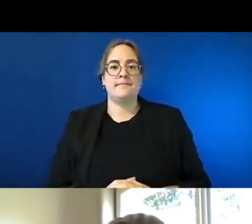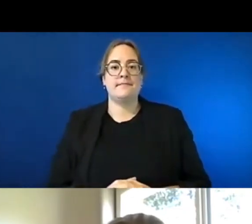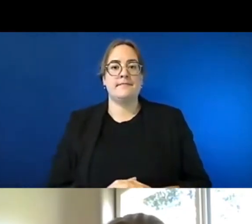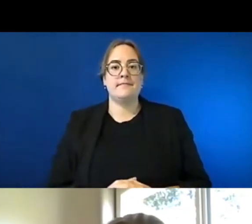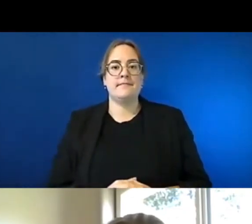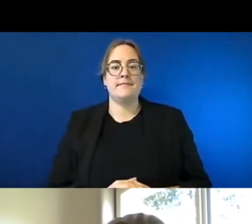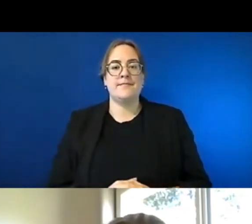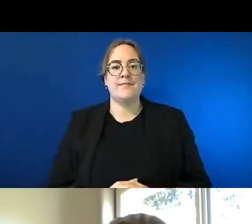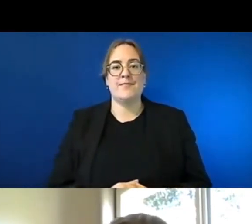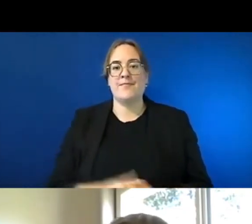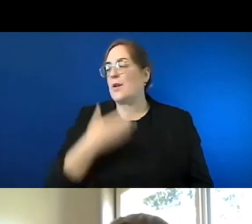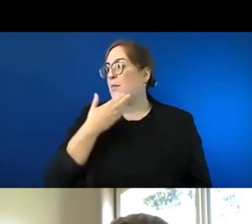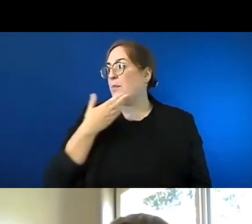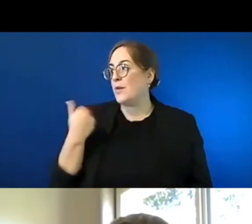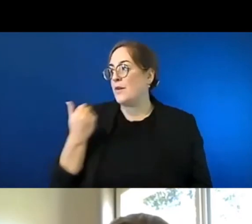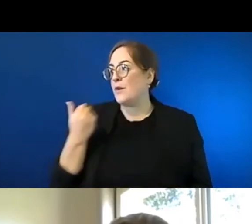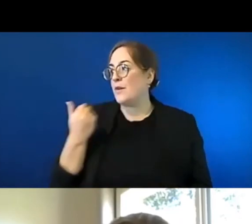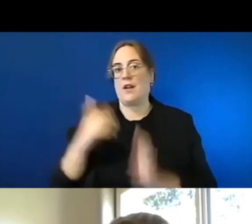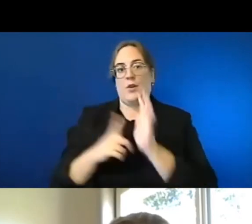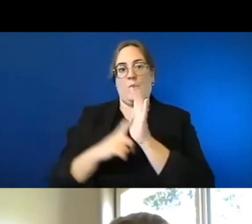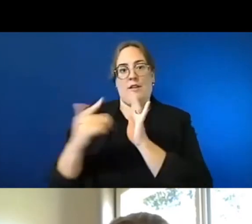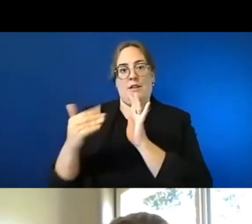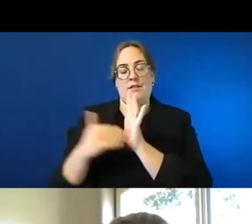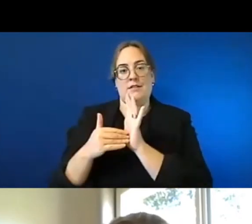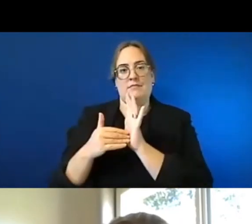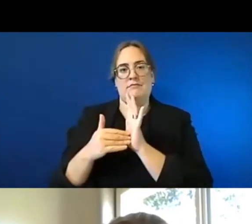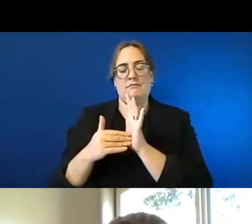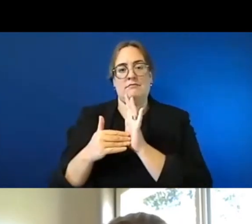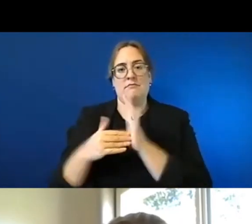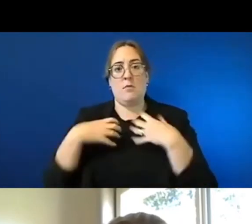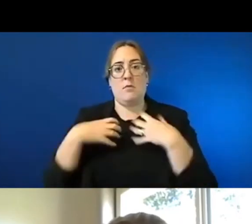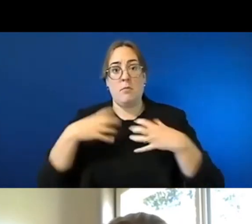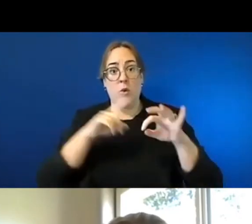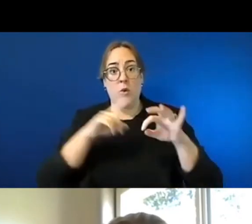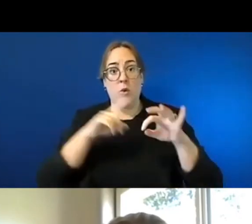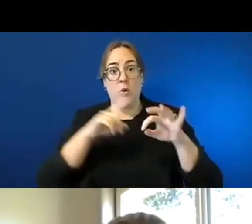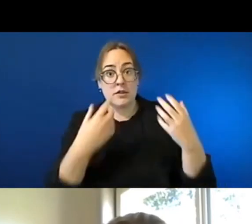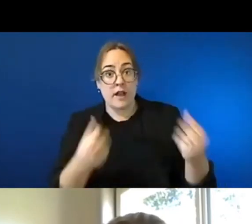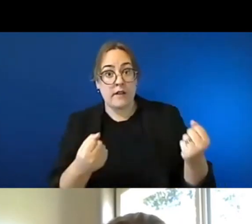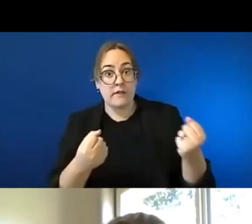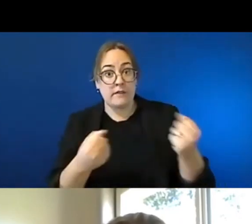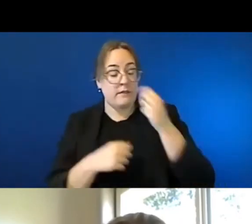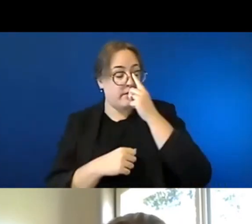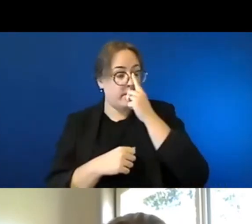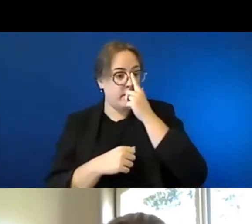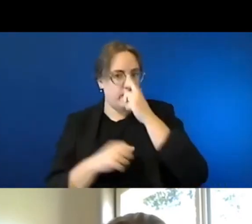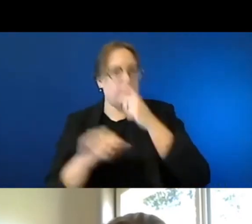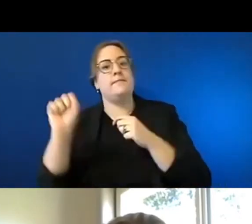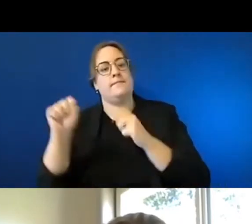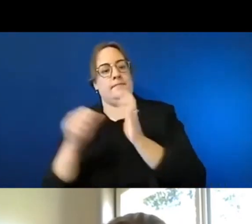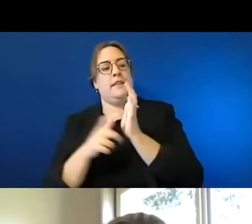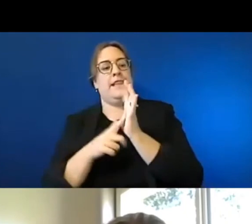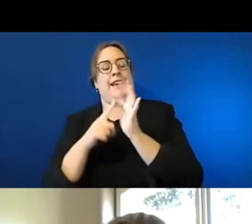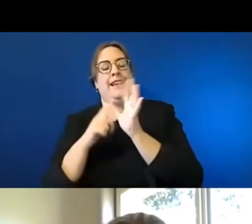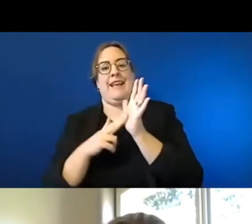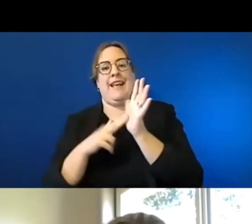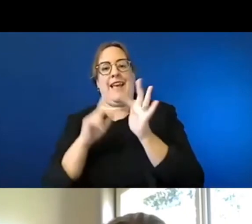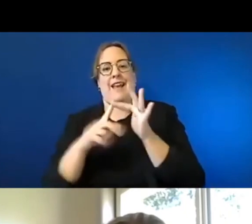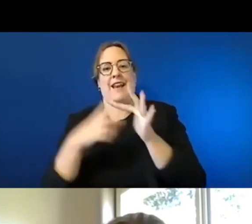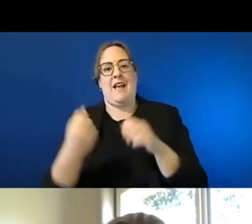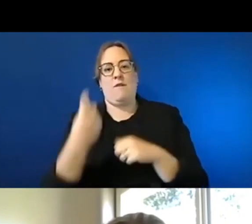Beautiful, thank you, Liz. Leanne, do we have any more questions? We do indeed. Okay, so I have one from